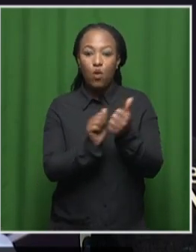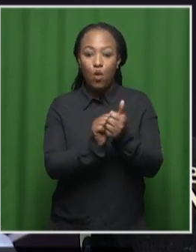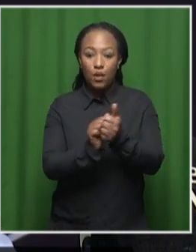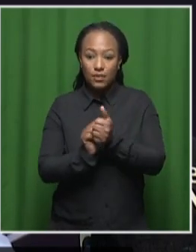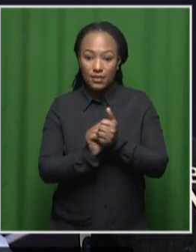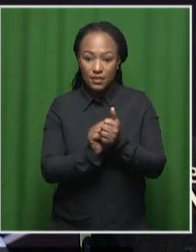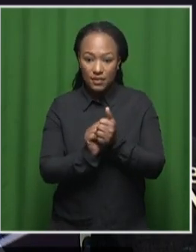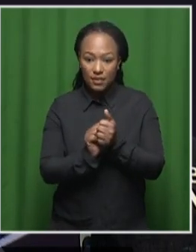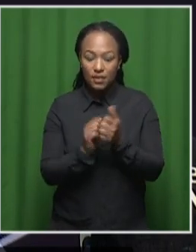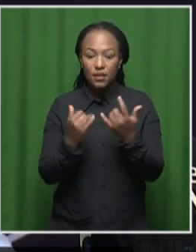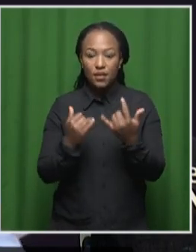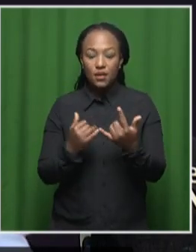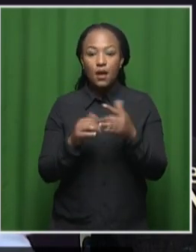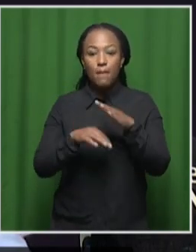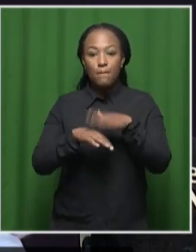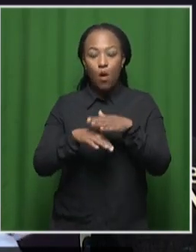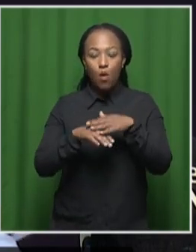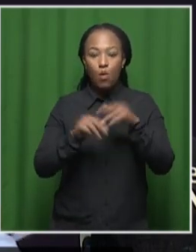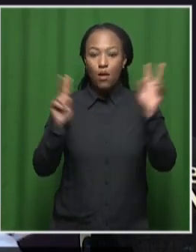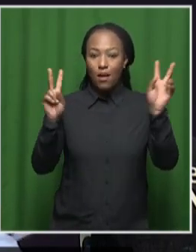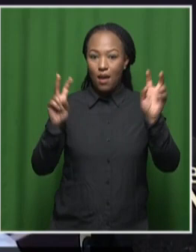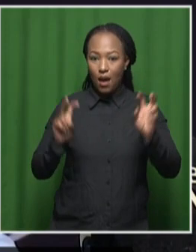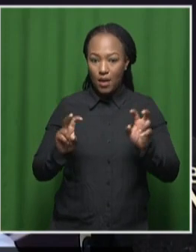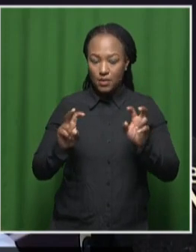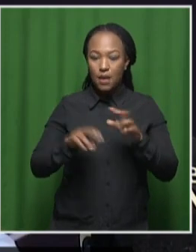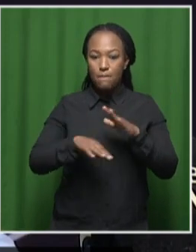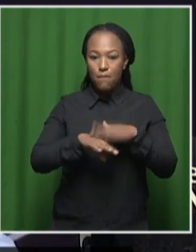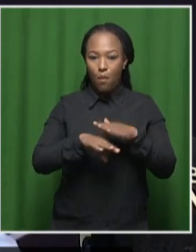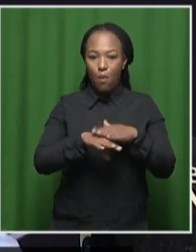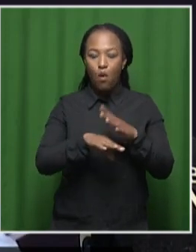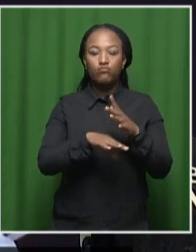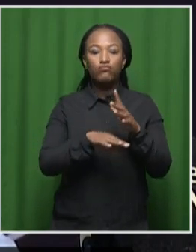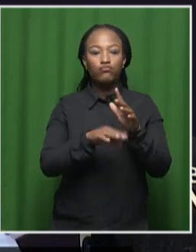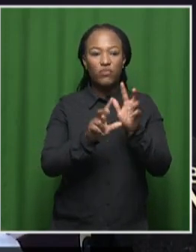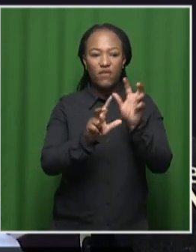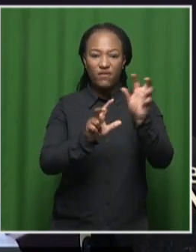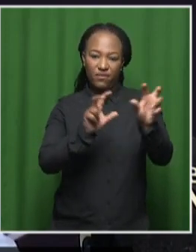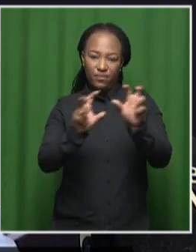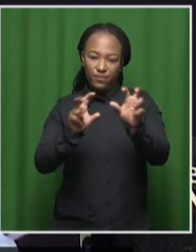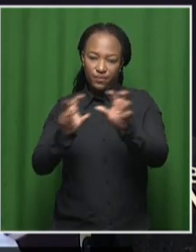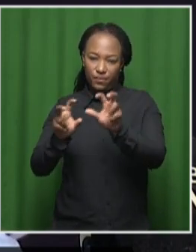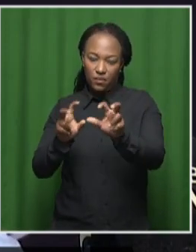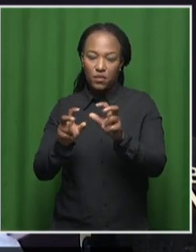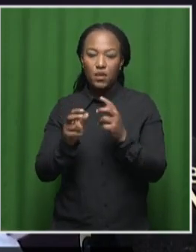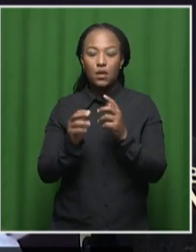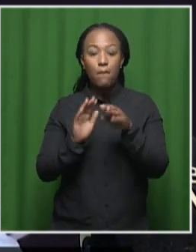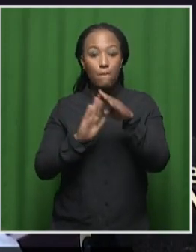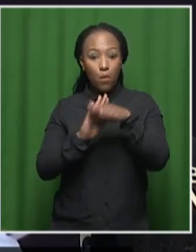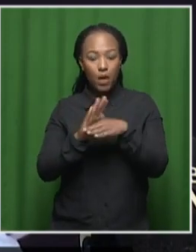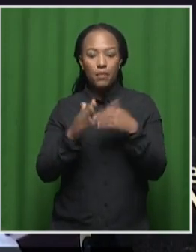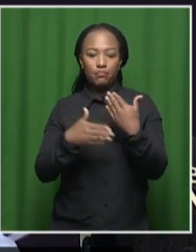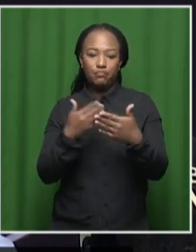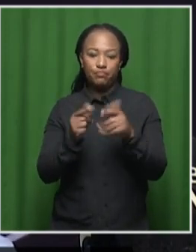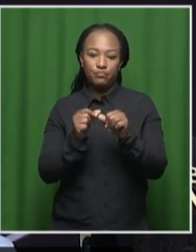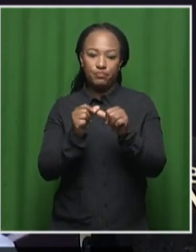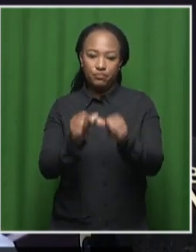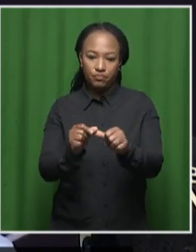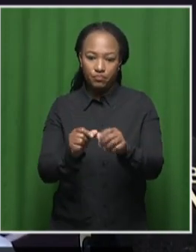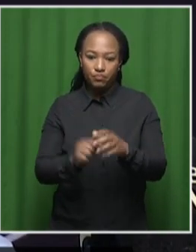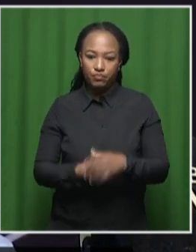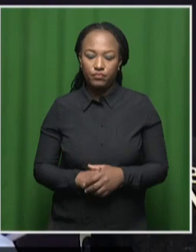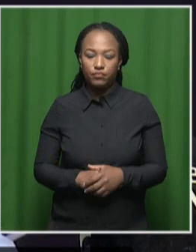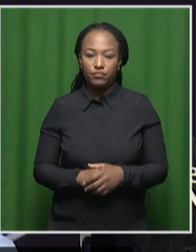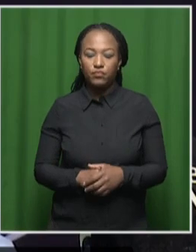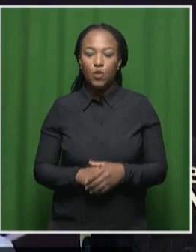more lights are still being installed. The program is ongoing. We've also started with the installation